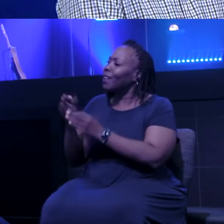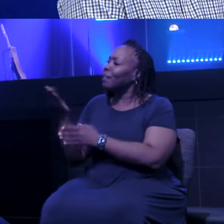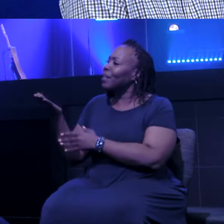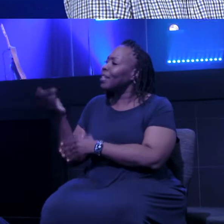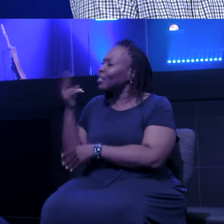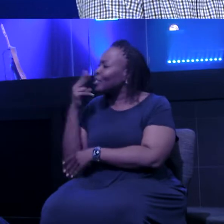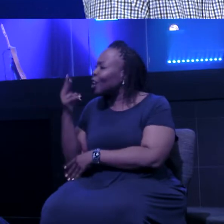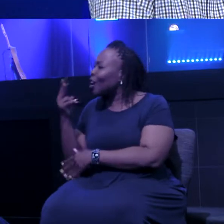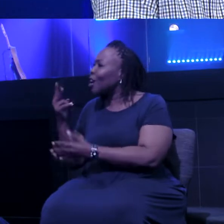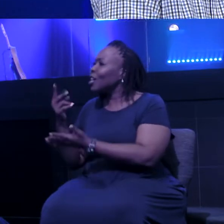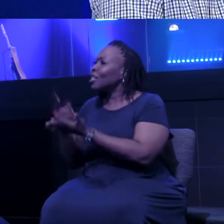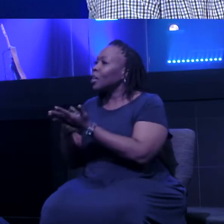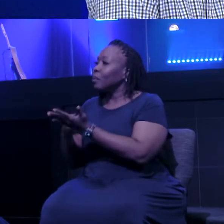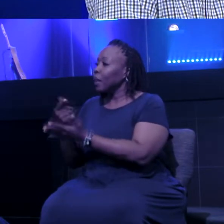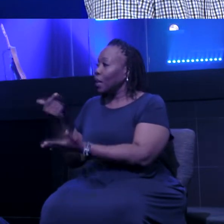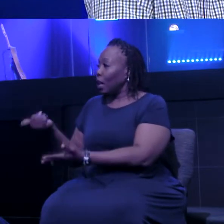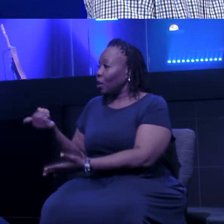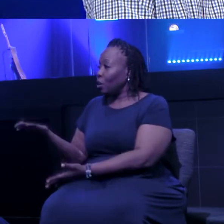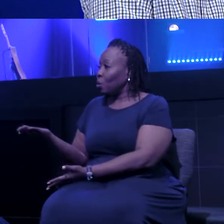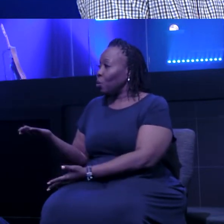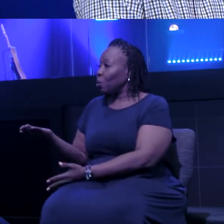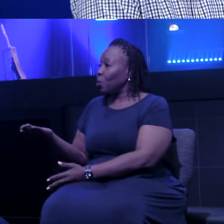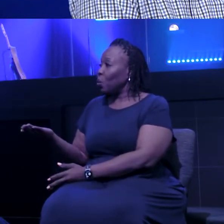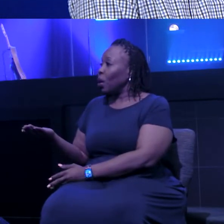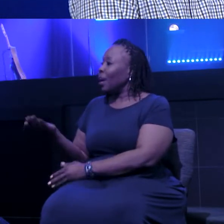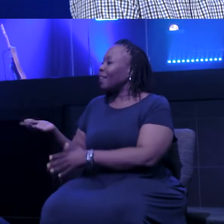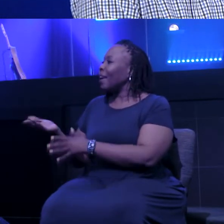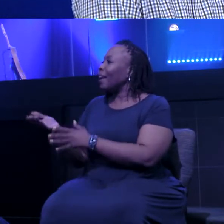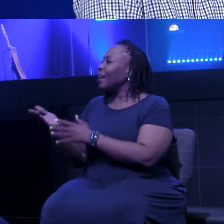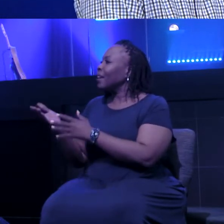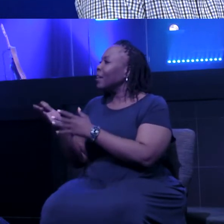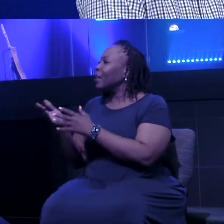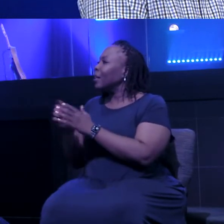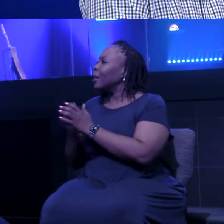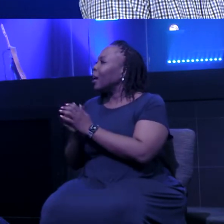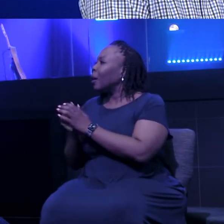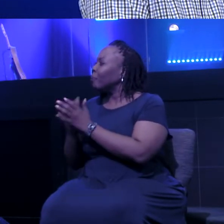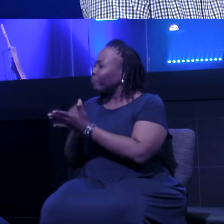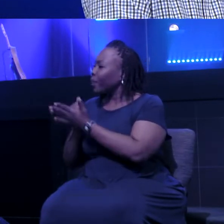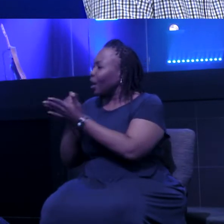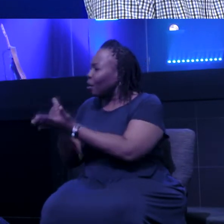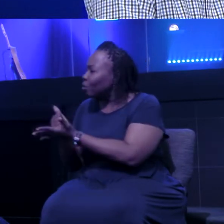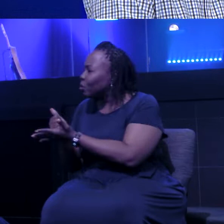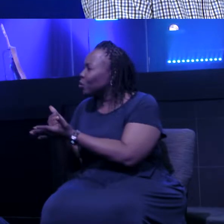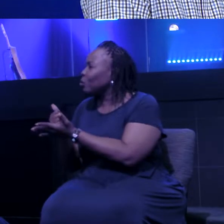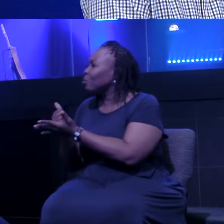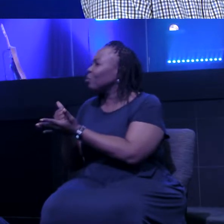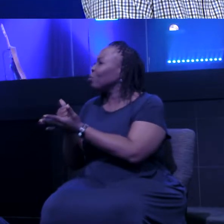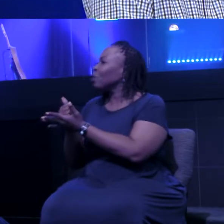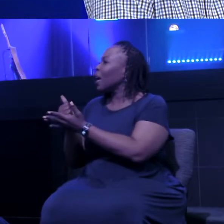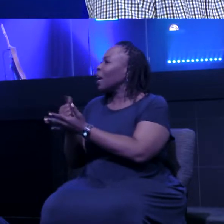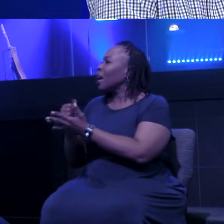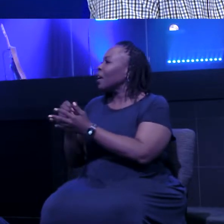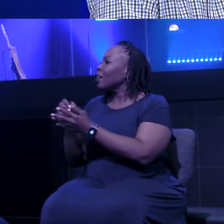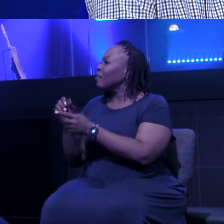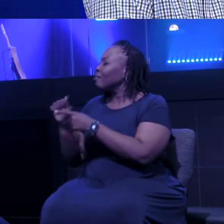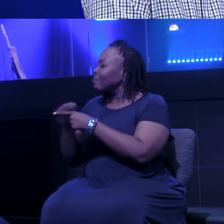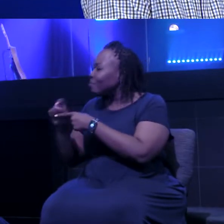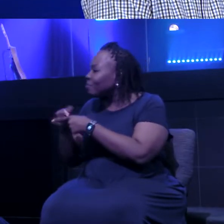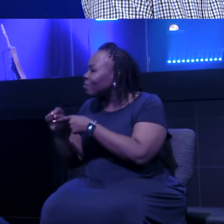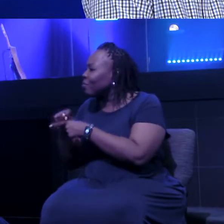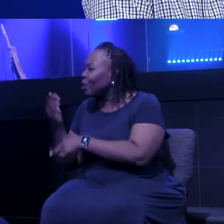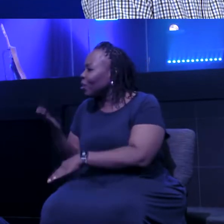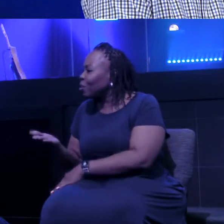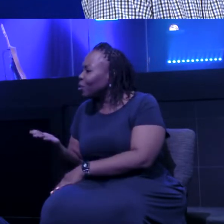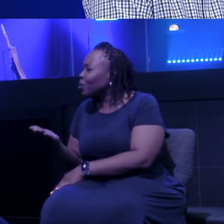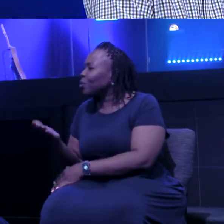did, because they not only discipled you and mentored you, what else did they do for you early on? I mean, this is, you've been